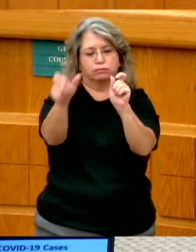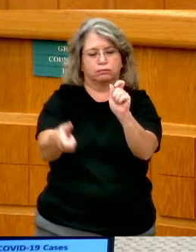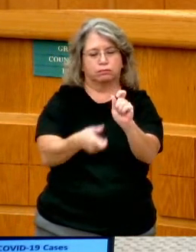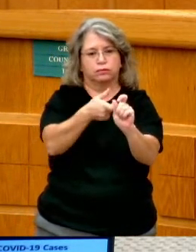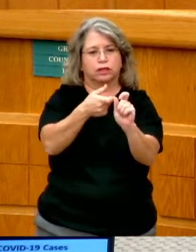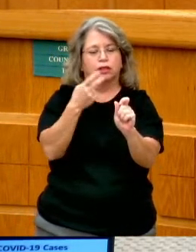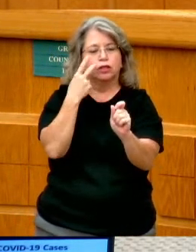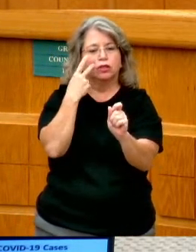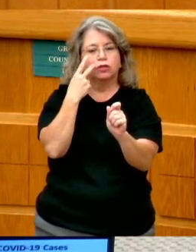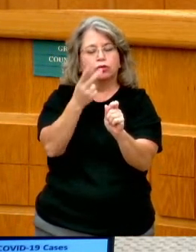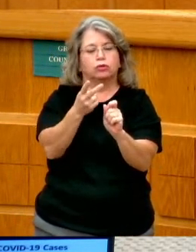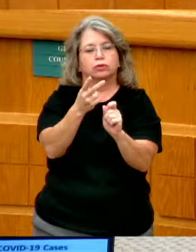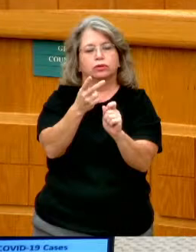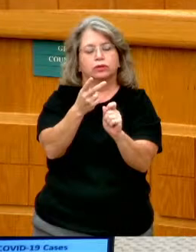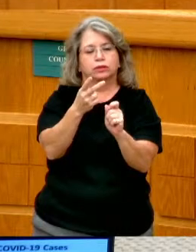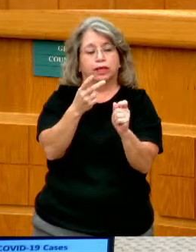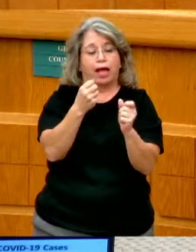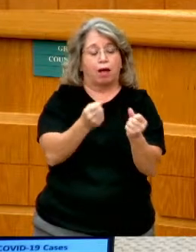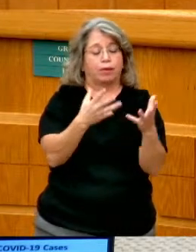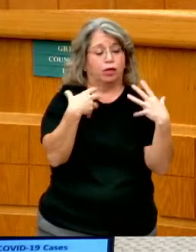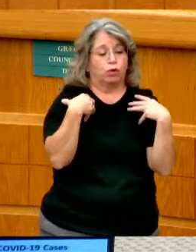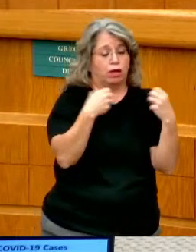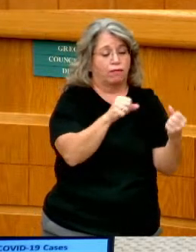the recovered people.